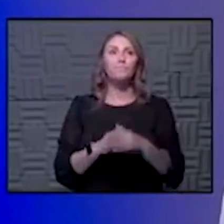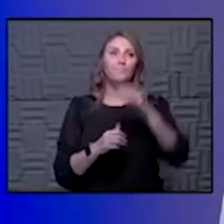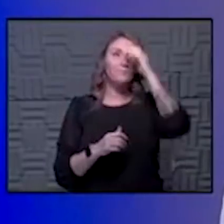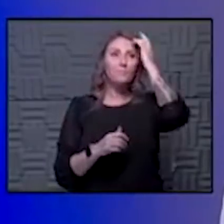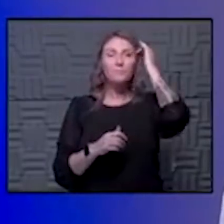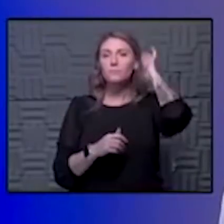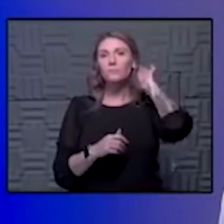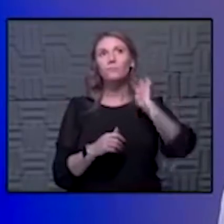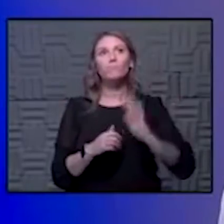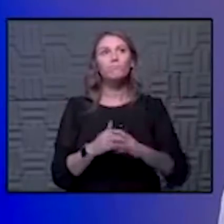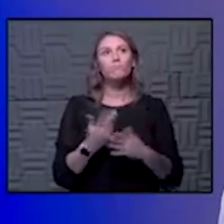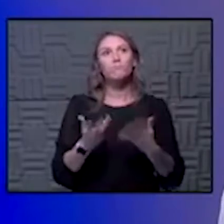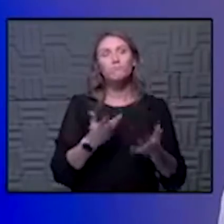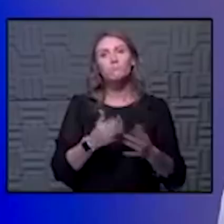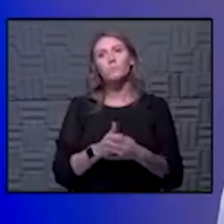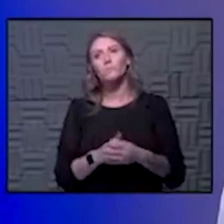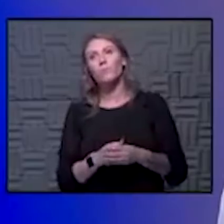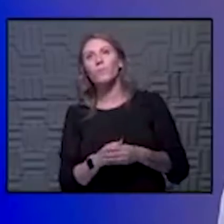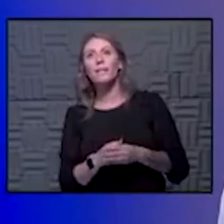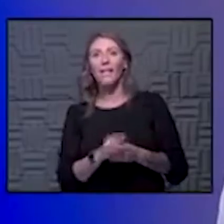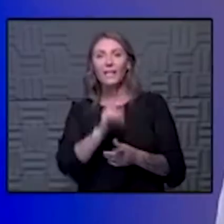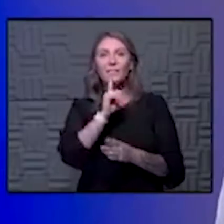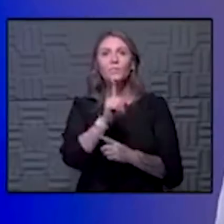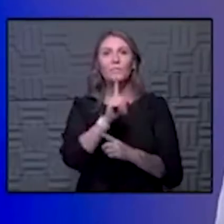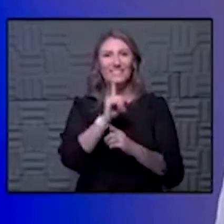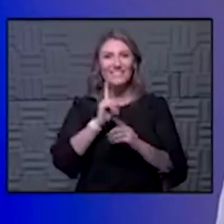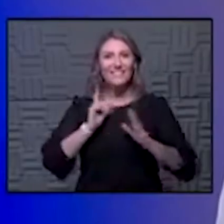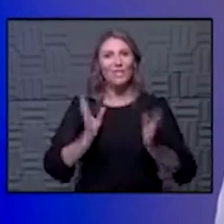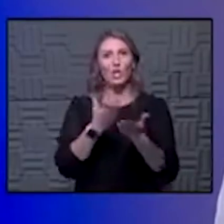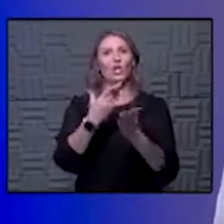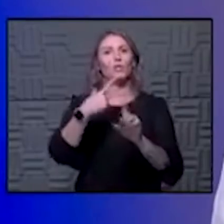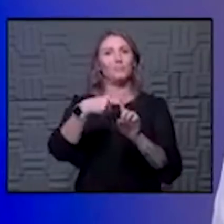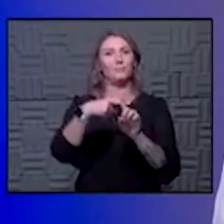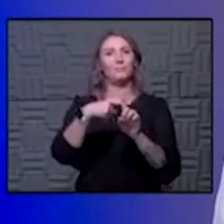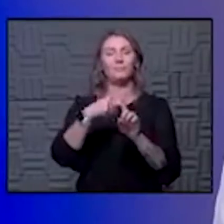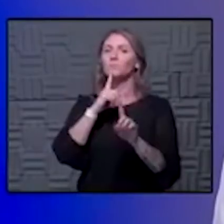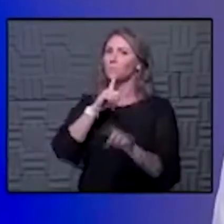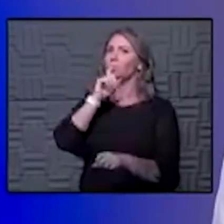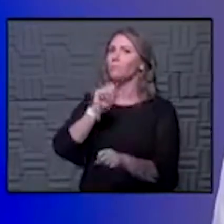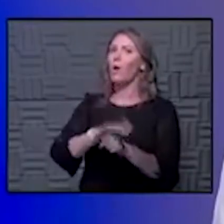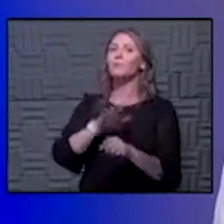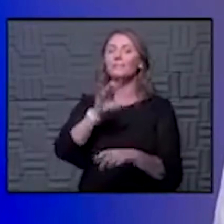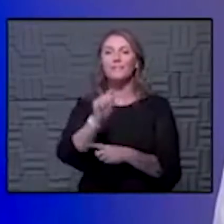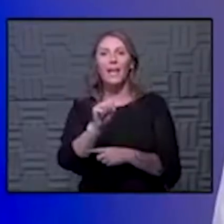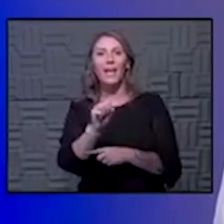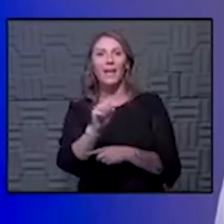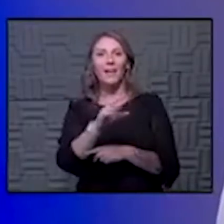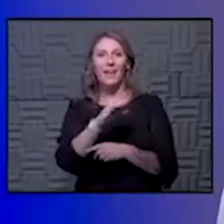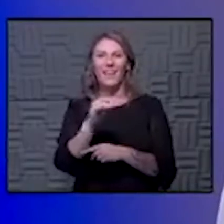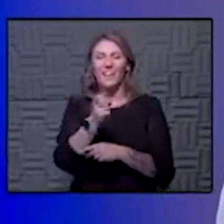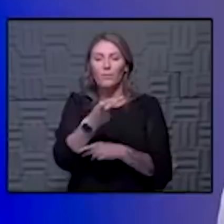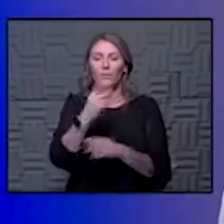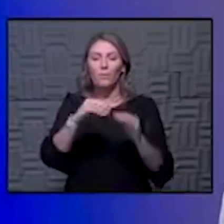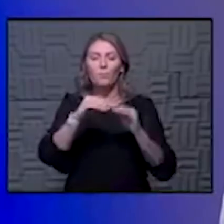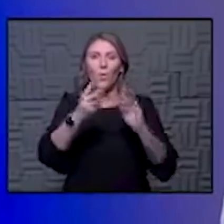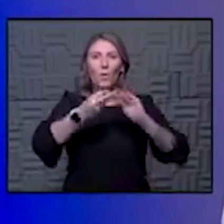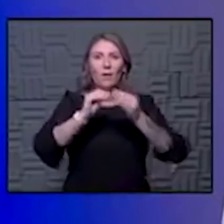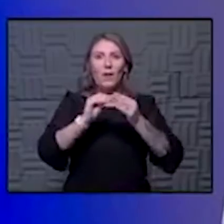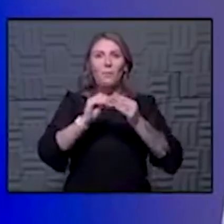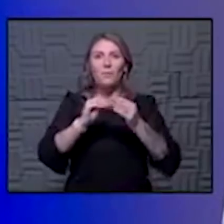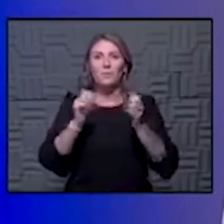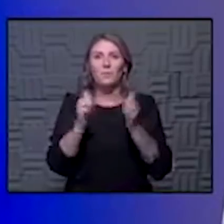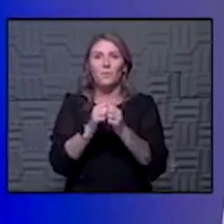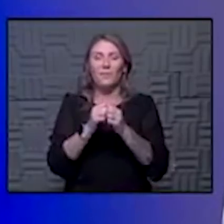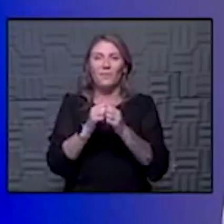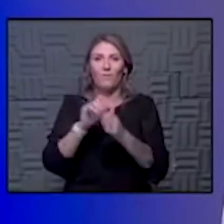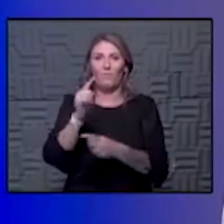it's very encouraging very data. Promising. Because we did get a few more numbers than we did with the first one with